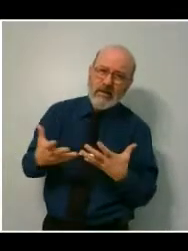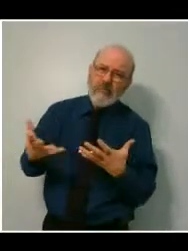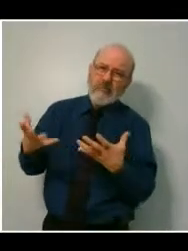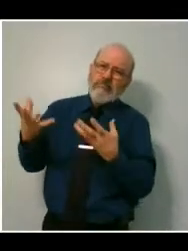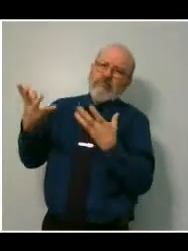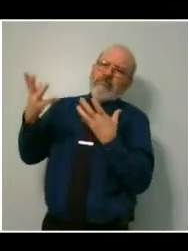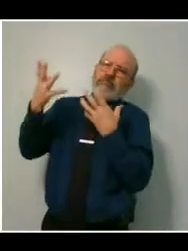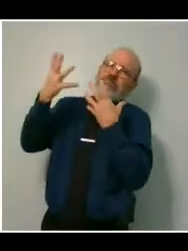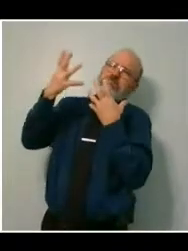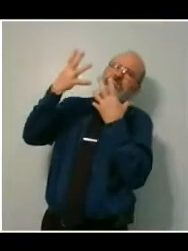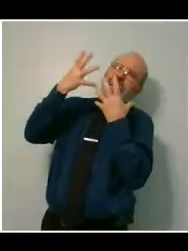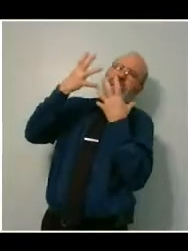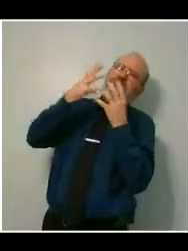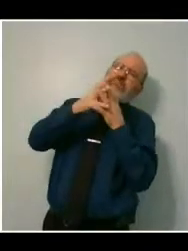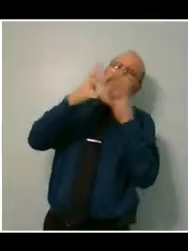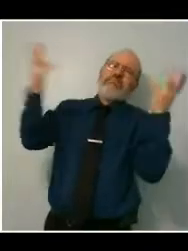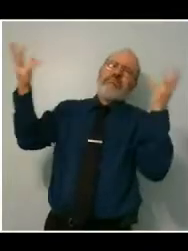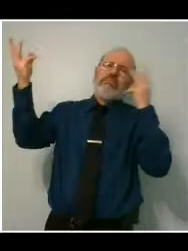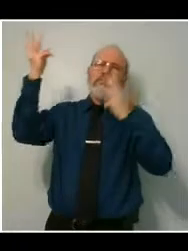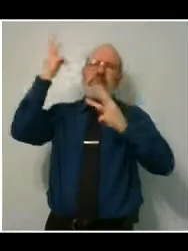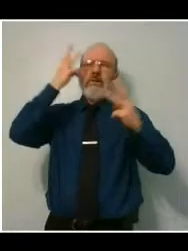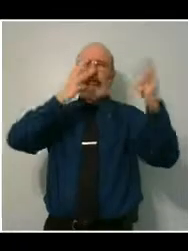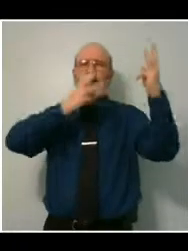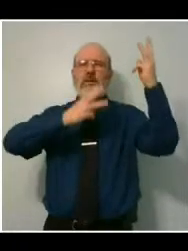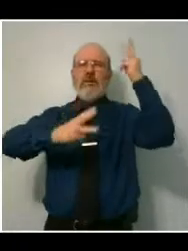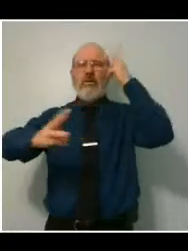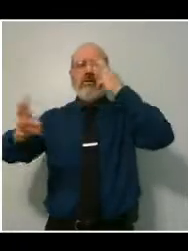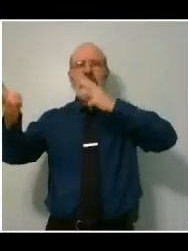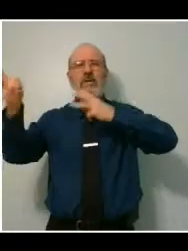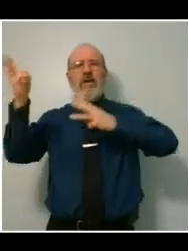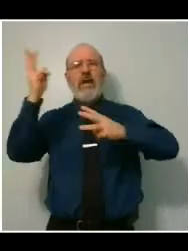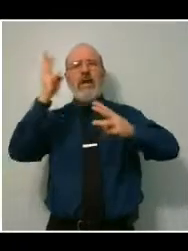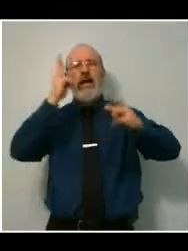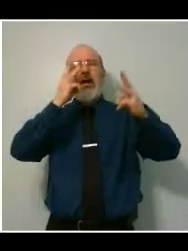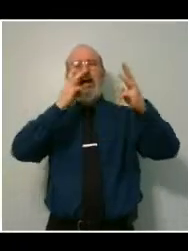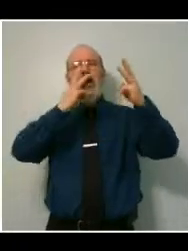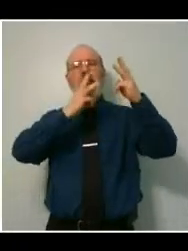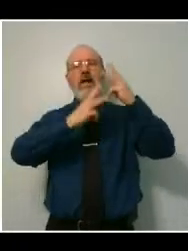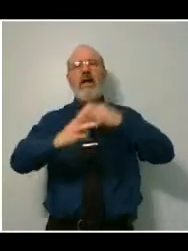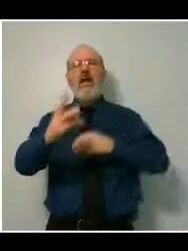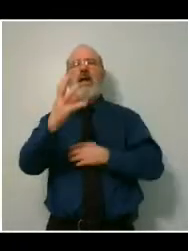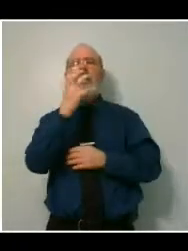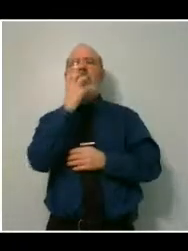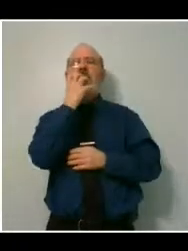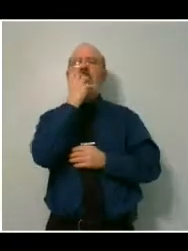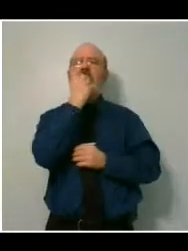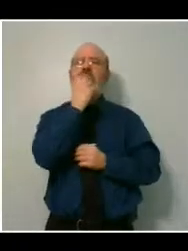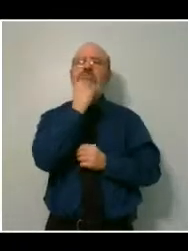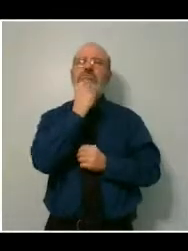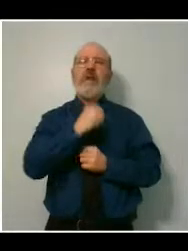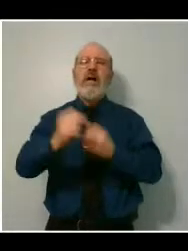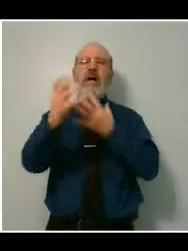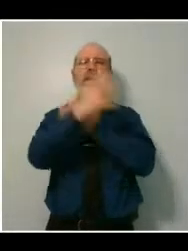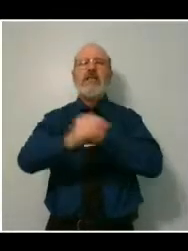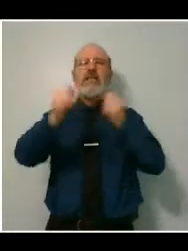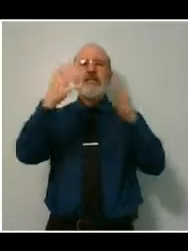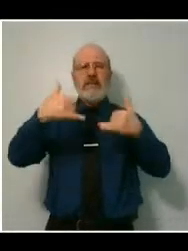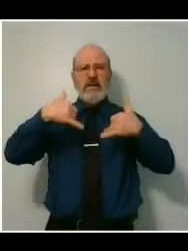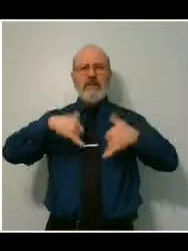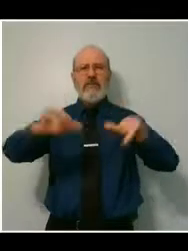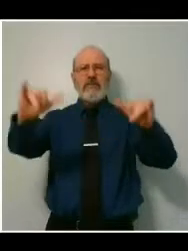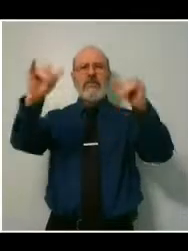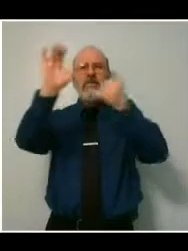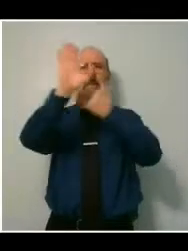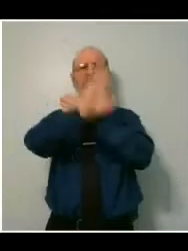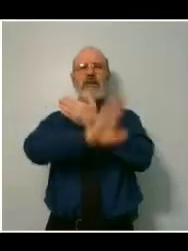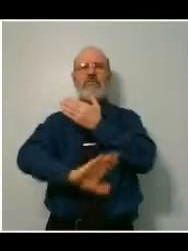laden, cumbered with a load of care? Precious Savior, still